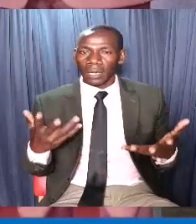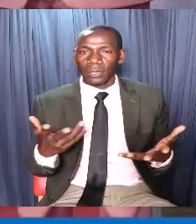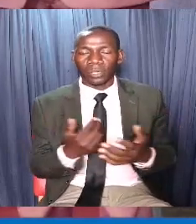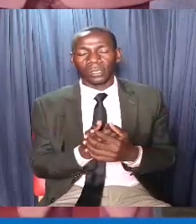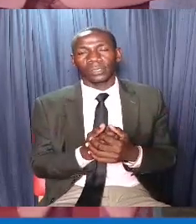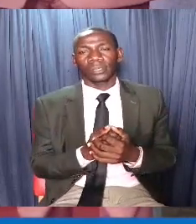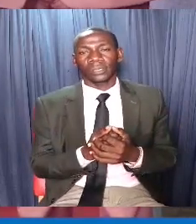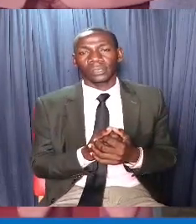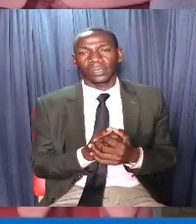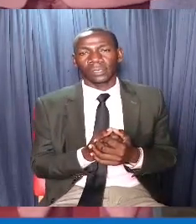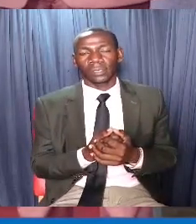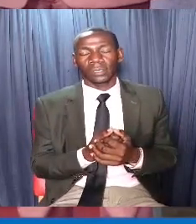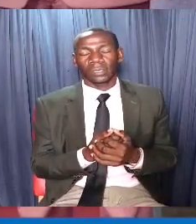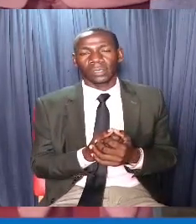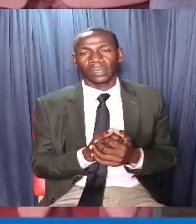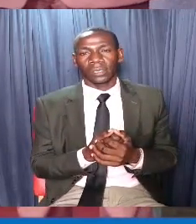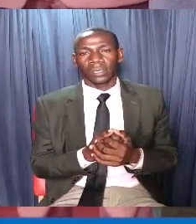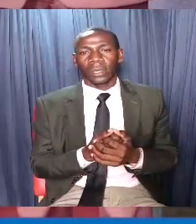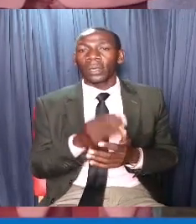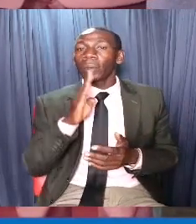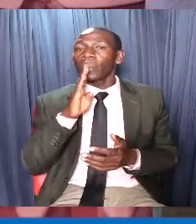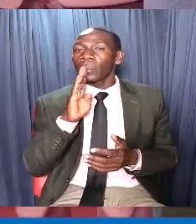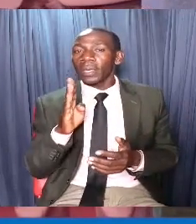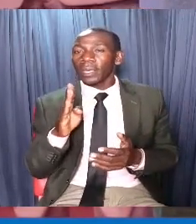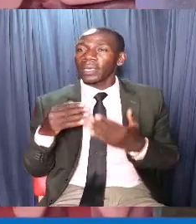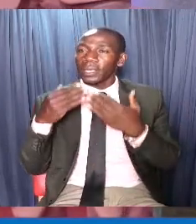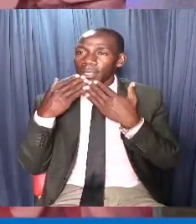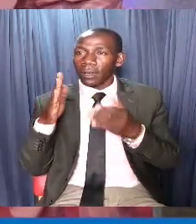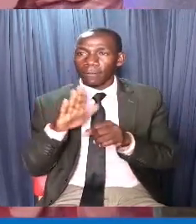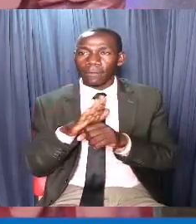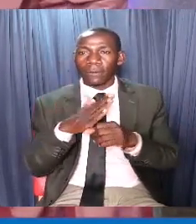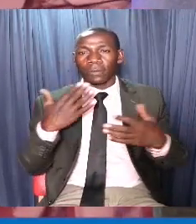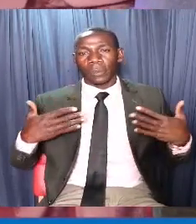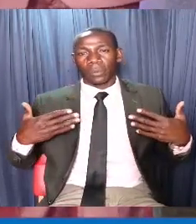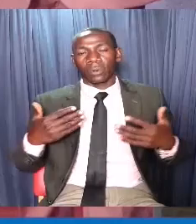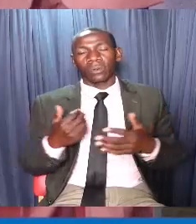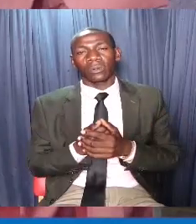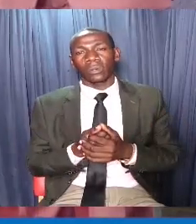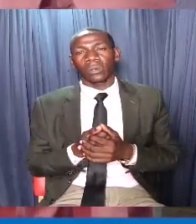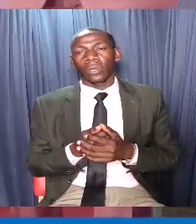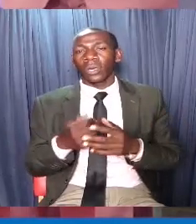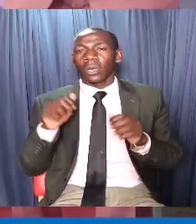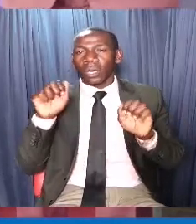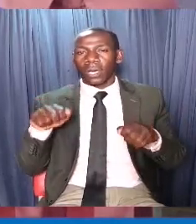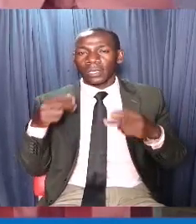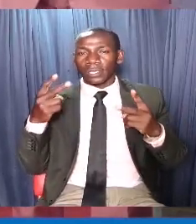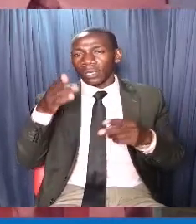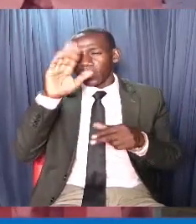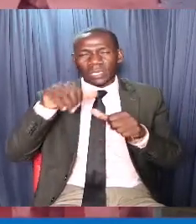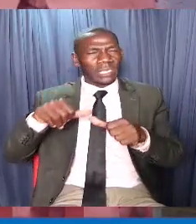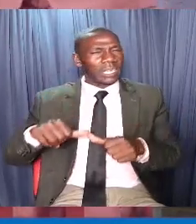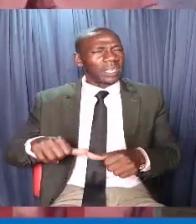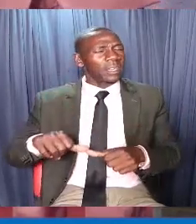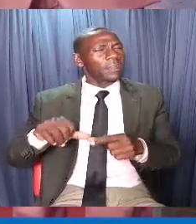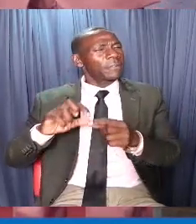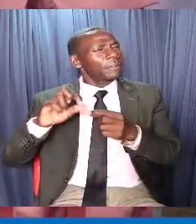Hallelujah. Hallelujah. Ndio muwe watu wa shukurani jamani. That's why be grateful people. Mweza kuona Mungu amekaa mbali na wewe na